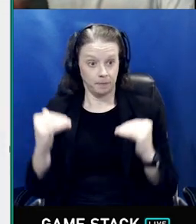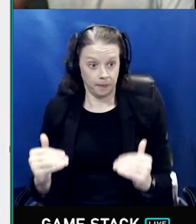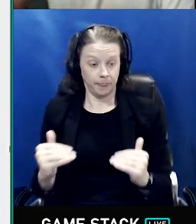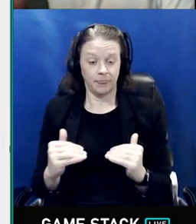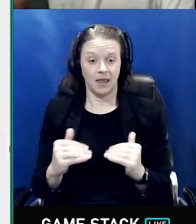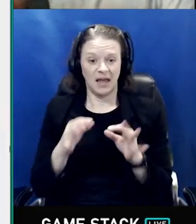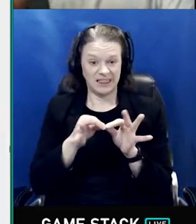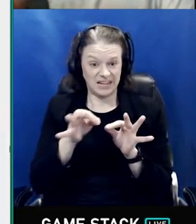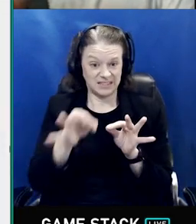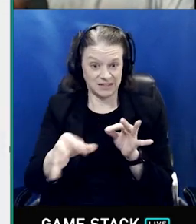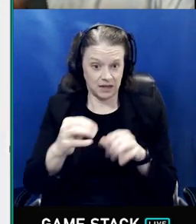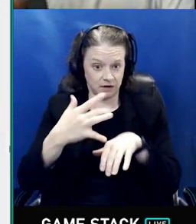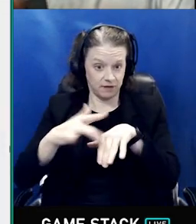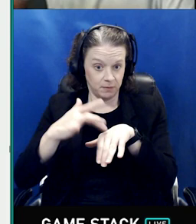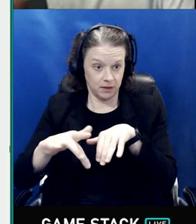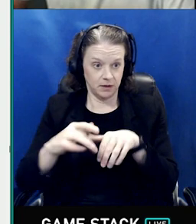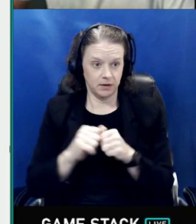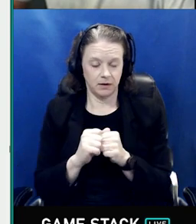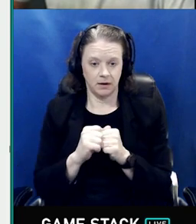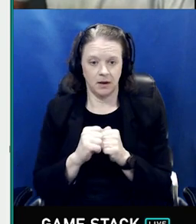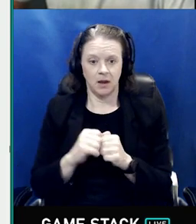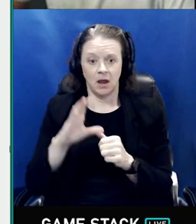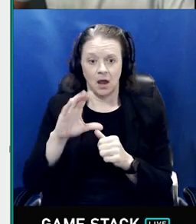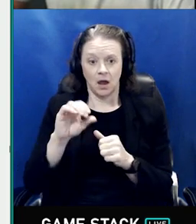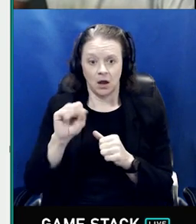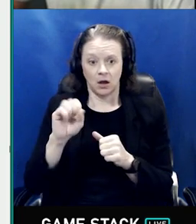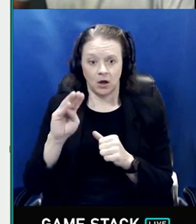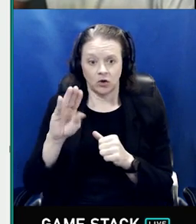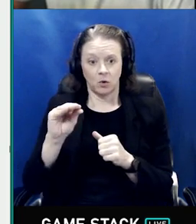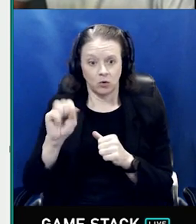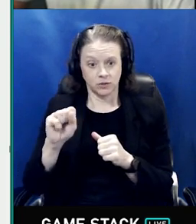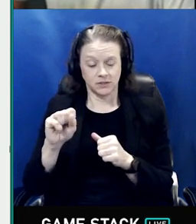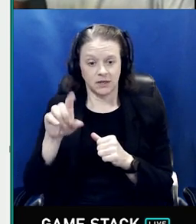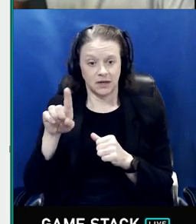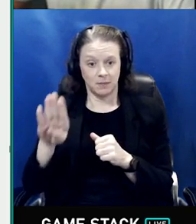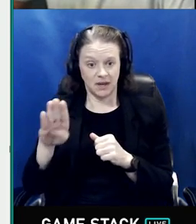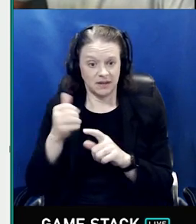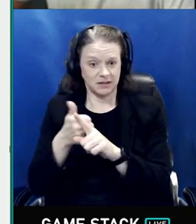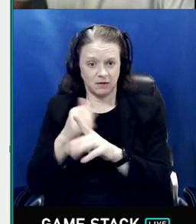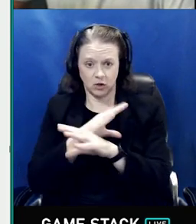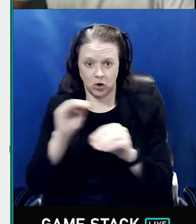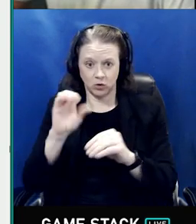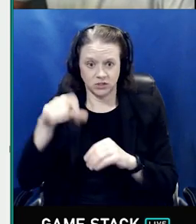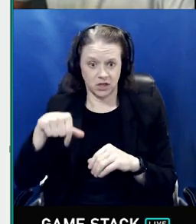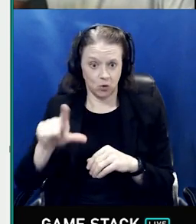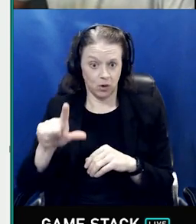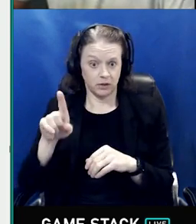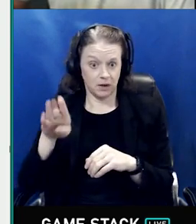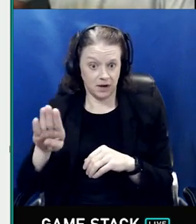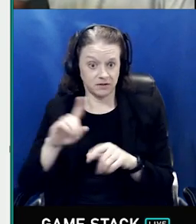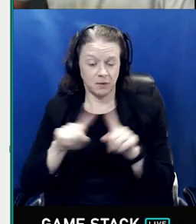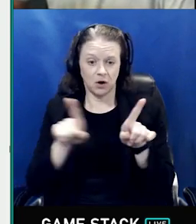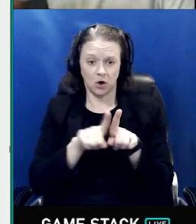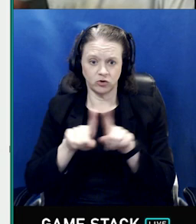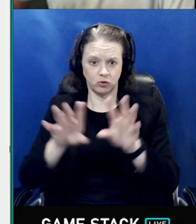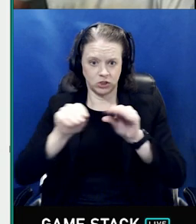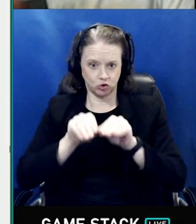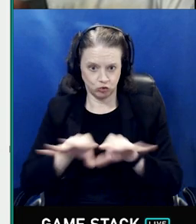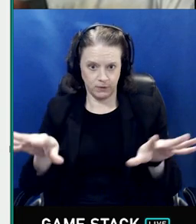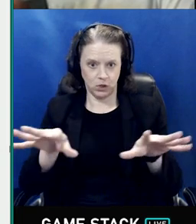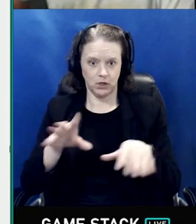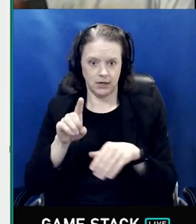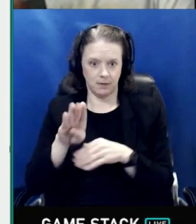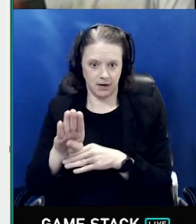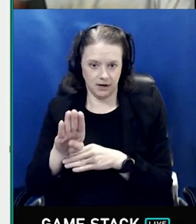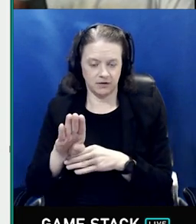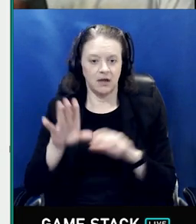Cosmos DB is a NoSQL database, but it's also a distributed database that can easily replicate data and provide read-write endpoints to serve